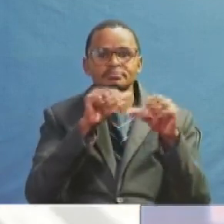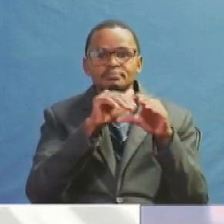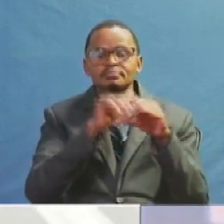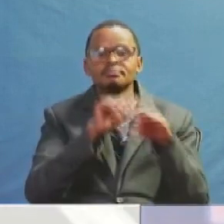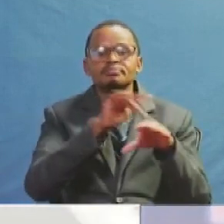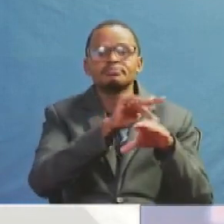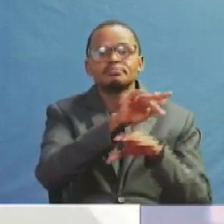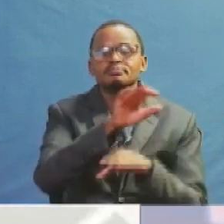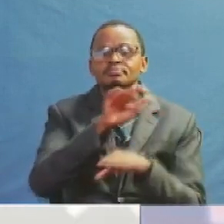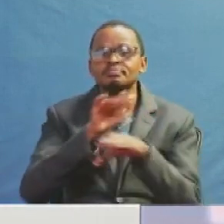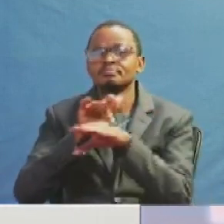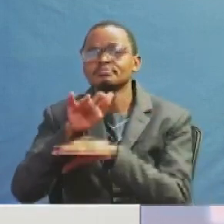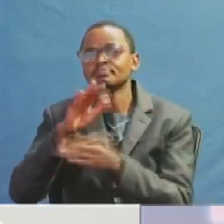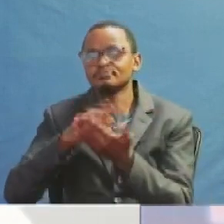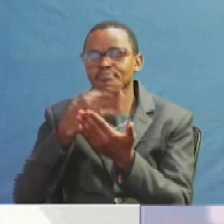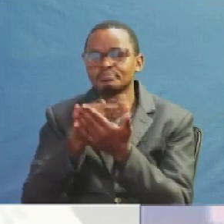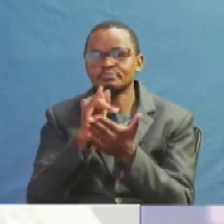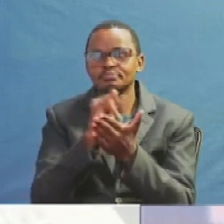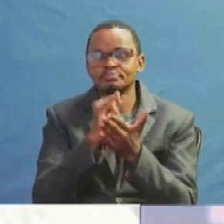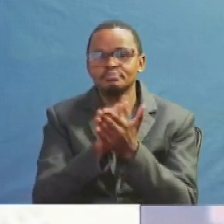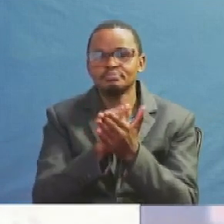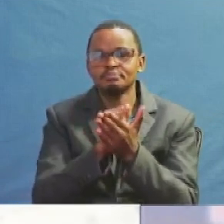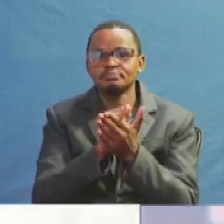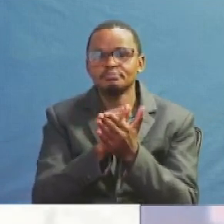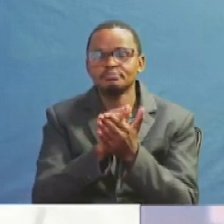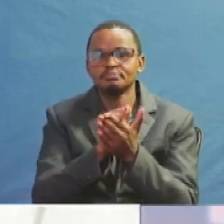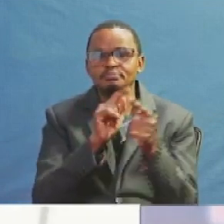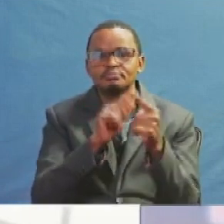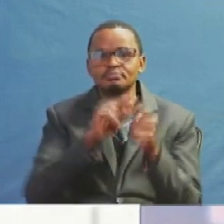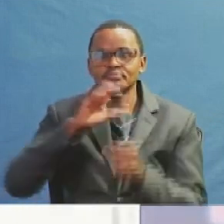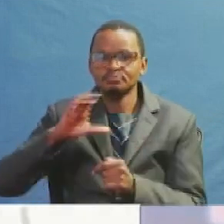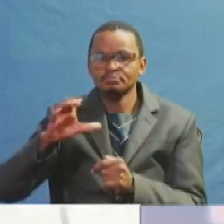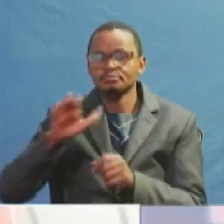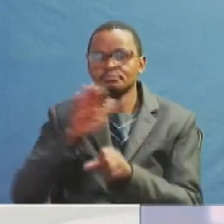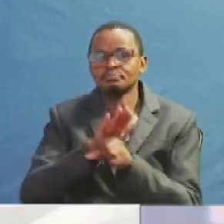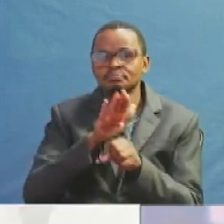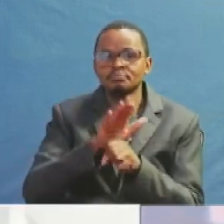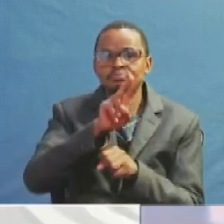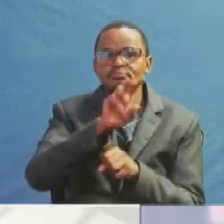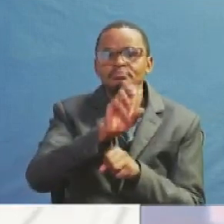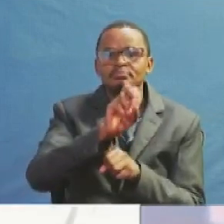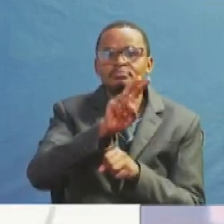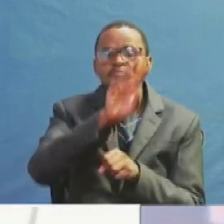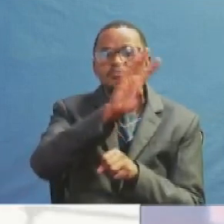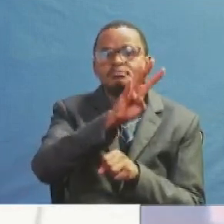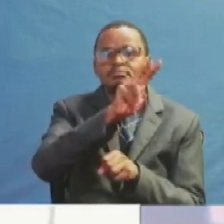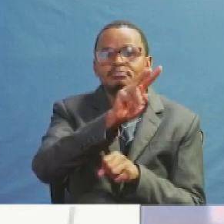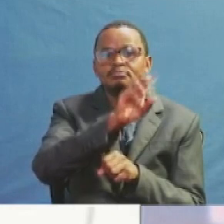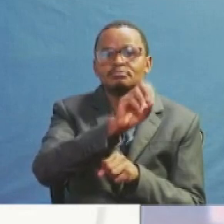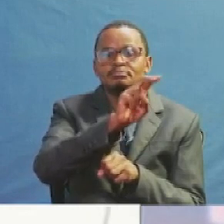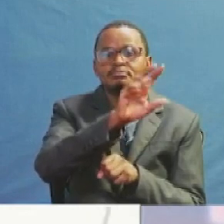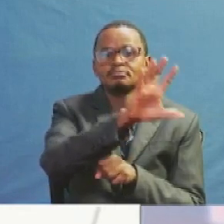in disbursement of funds that are supposed to be allocated to the counties, especially the 2024-2025